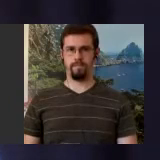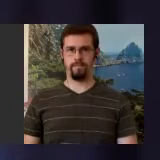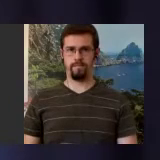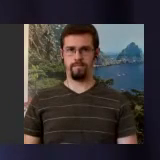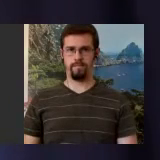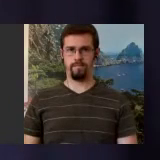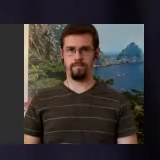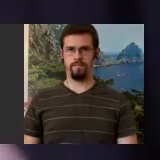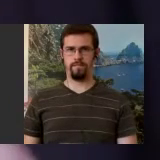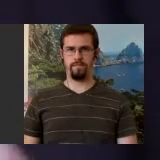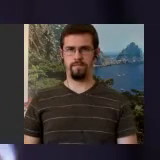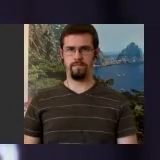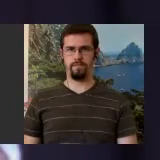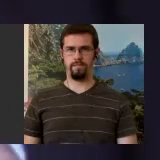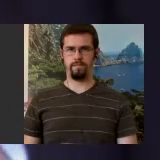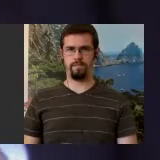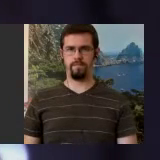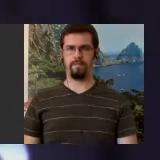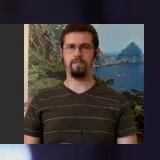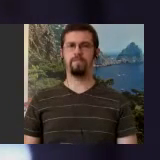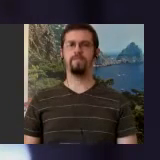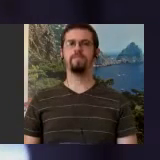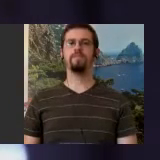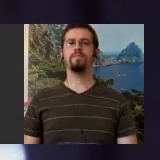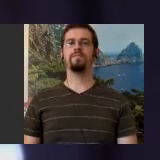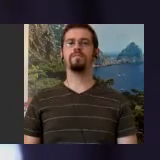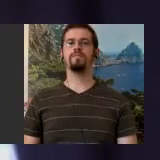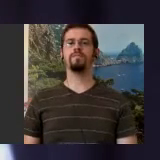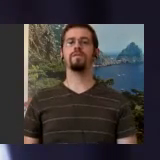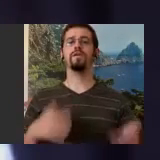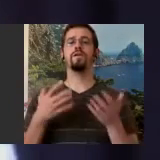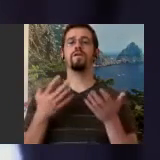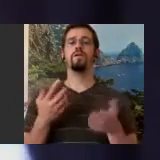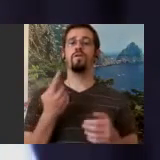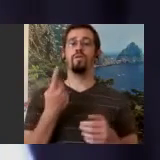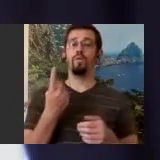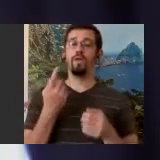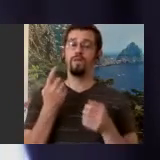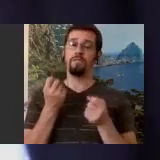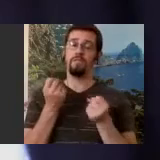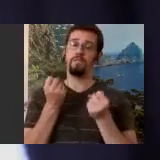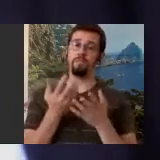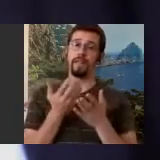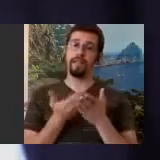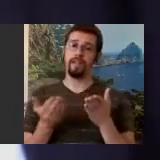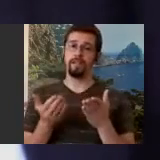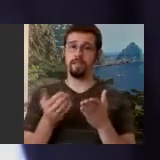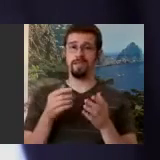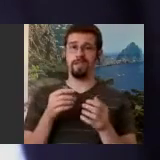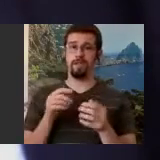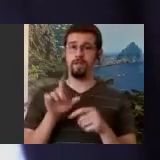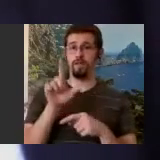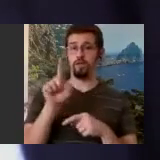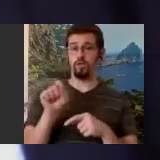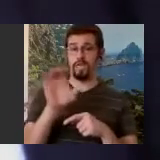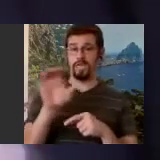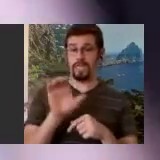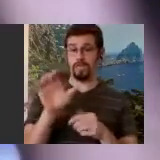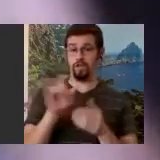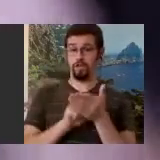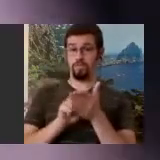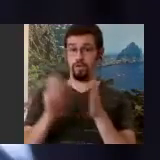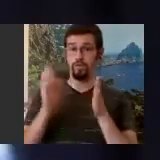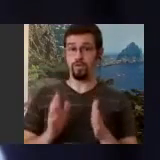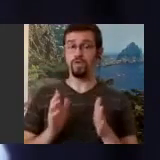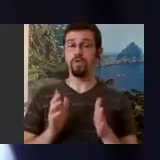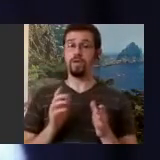one of the many new things that began to interest composers in the 20th century were composing